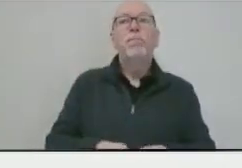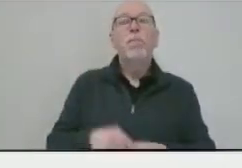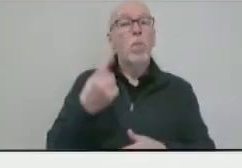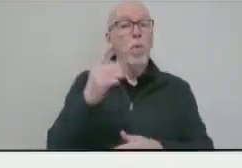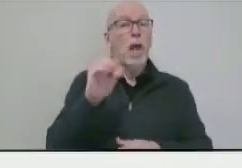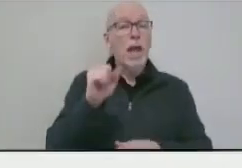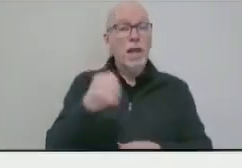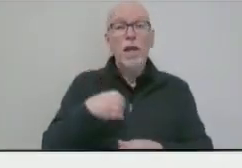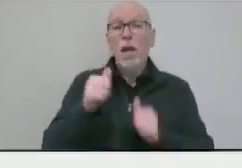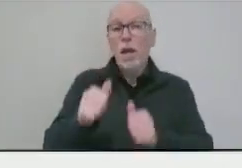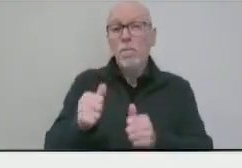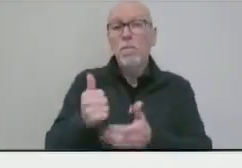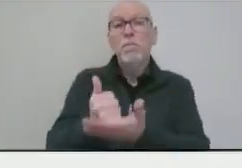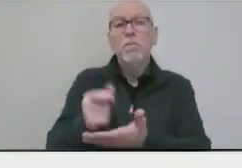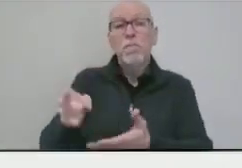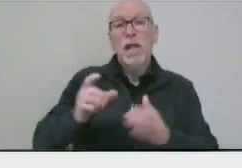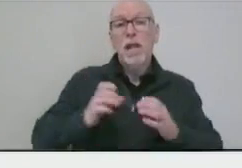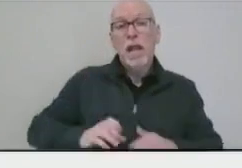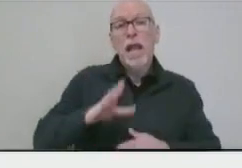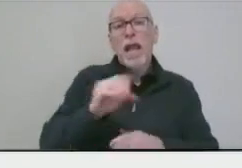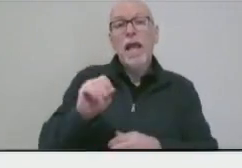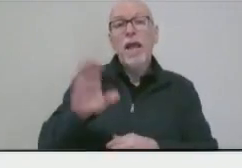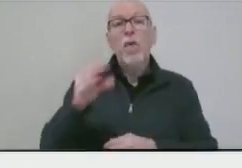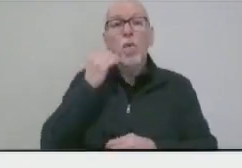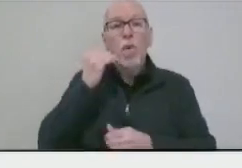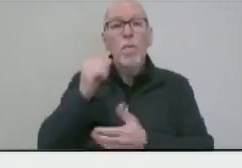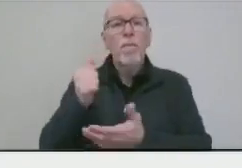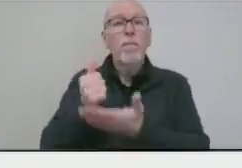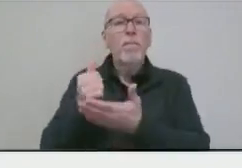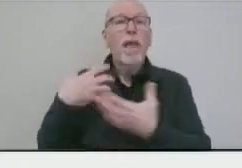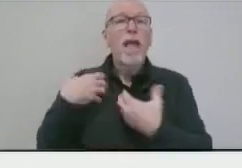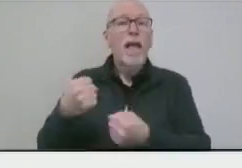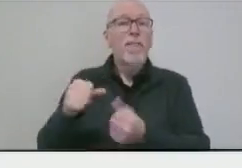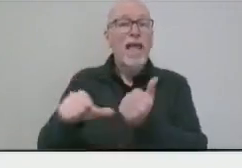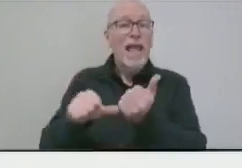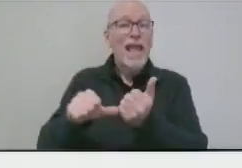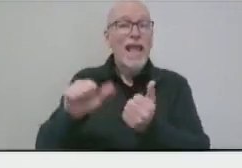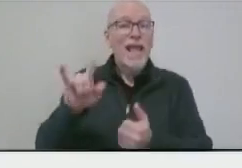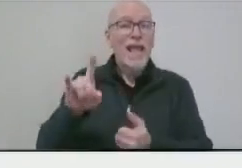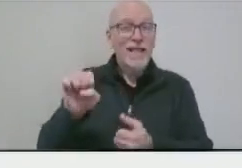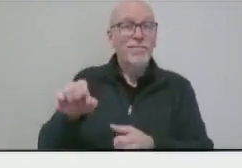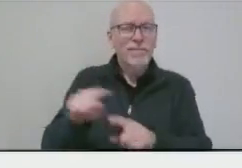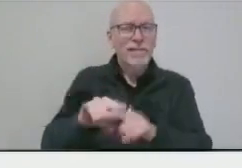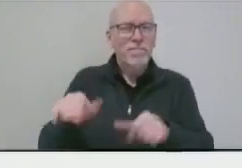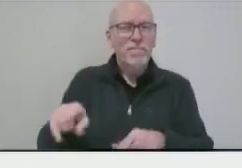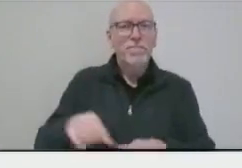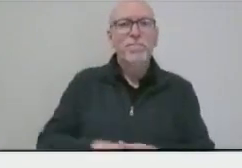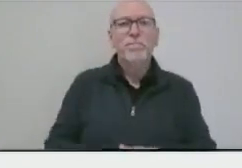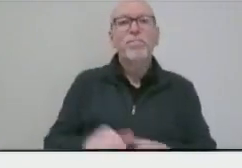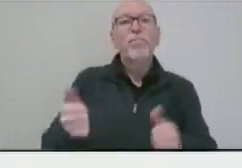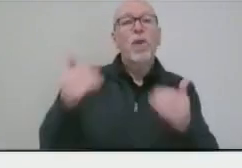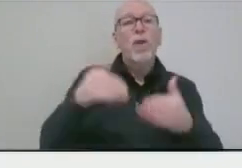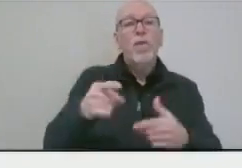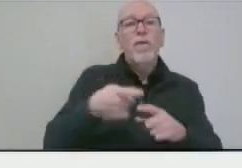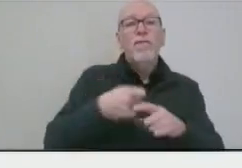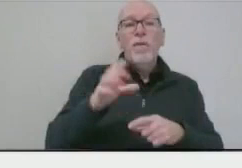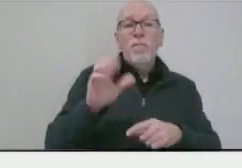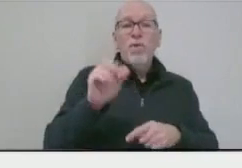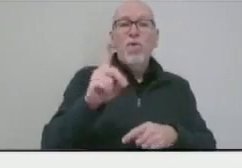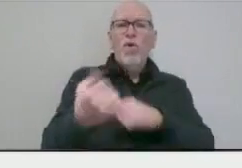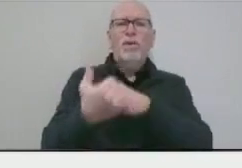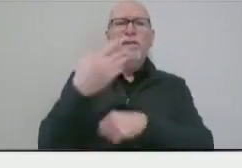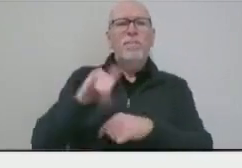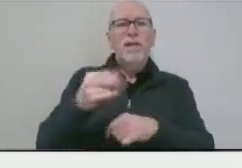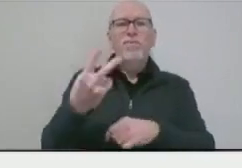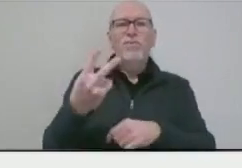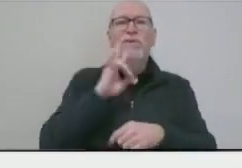was able to register both the client and their home health aide at the same time." Another quote from a card sent by two 70-year-old